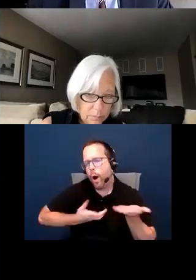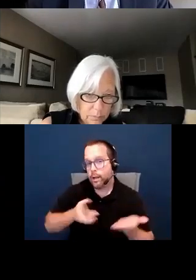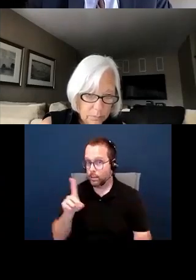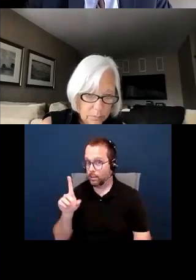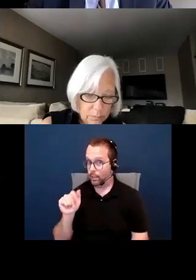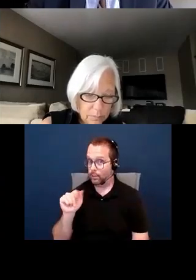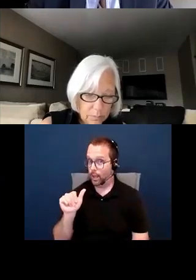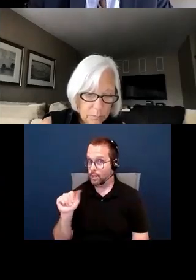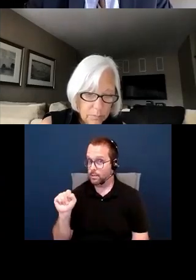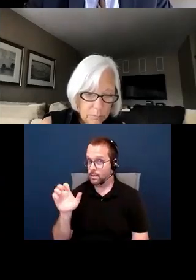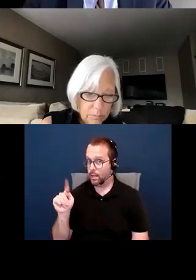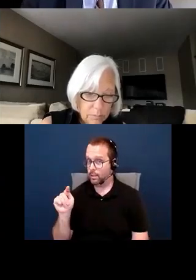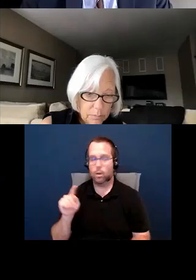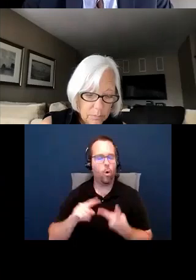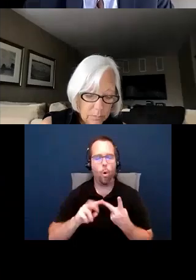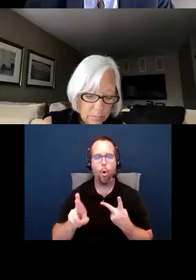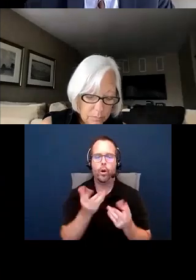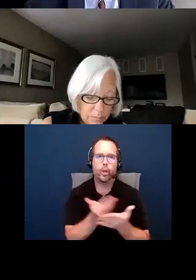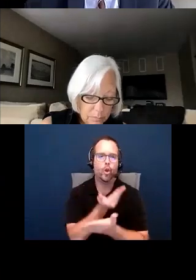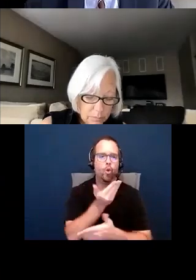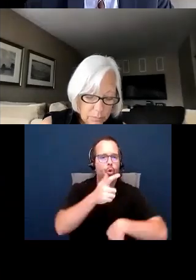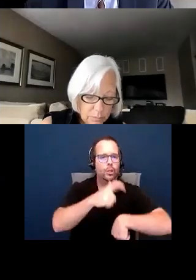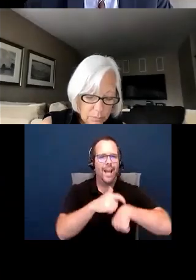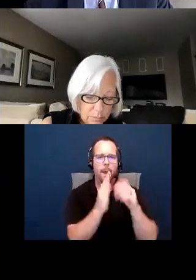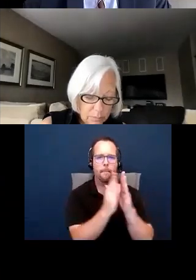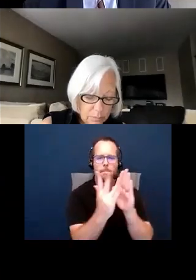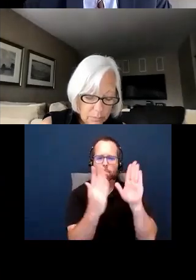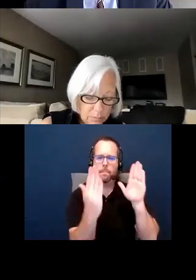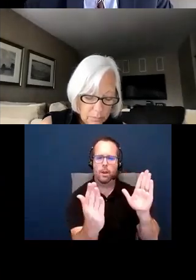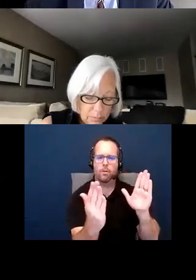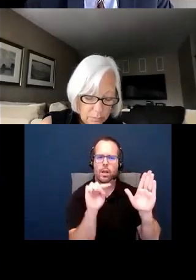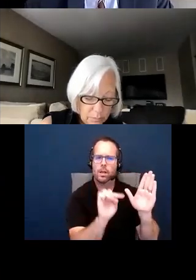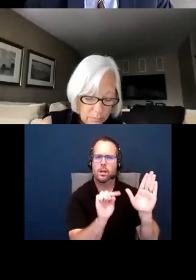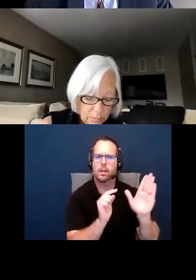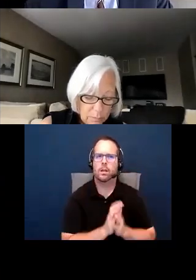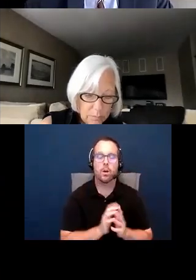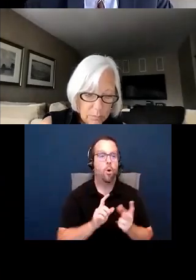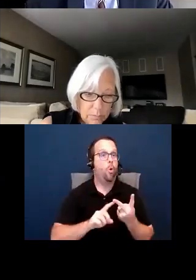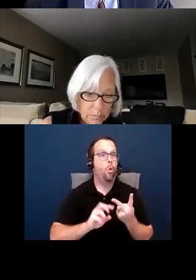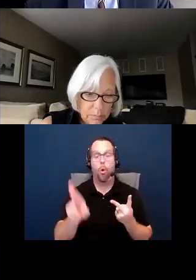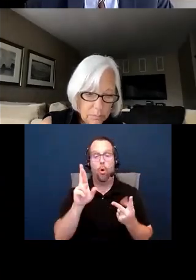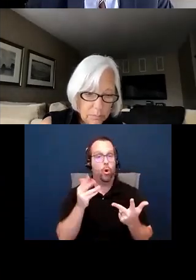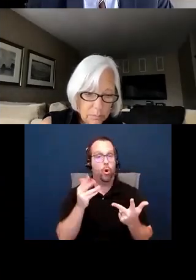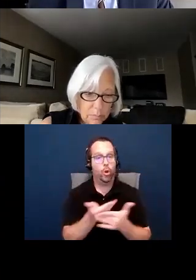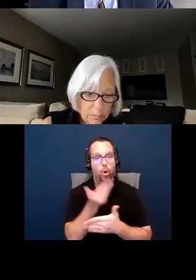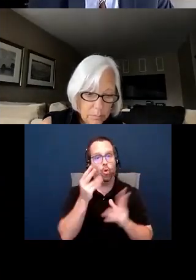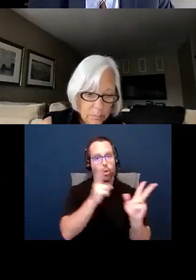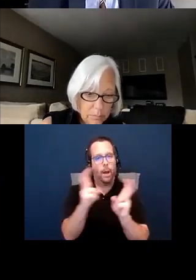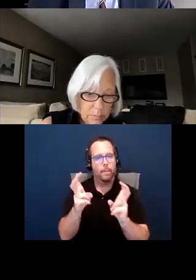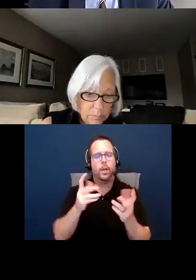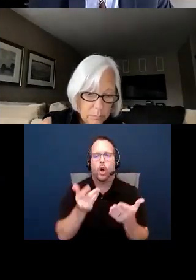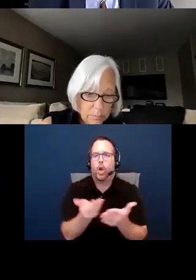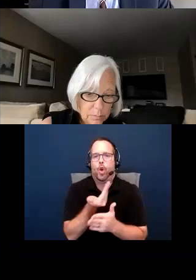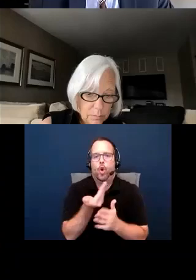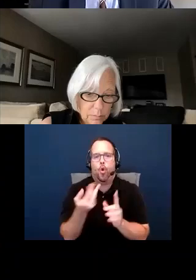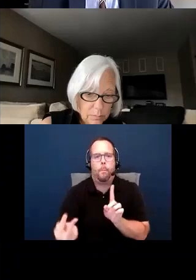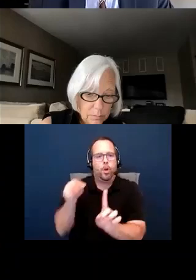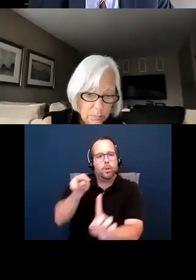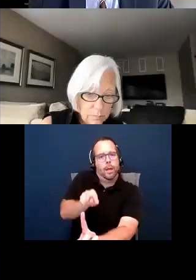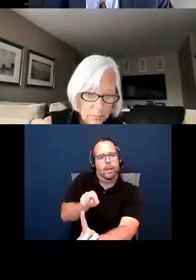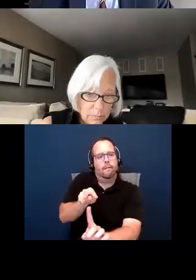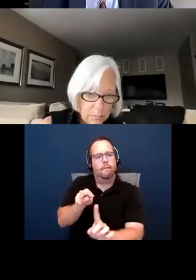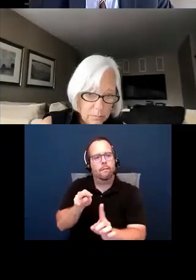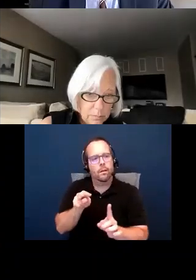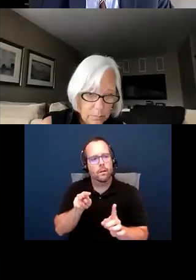new time period, for example, from this data set, or there's a new topic, a new way of looking at a very familiar topic in